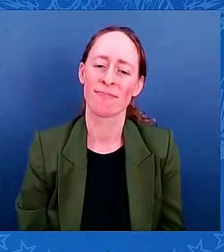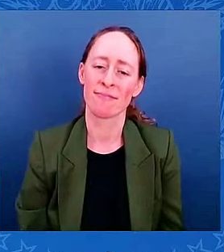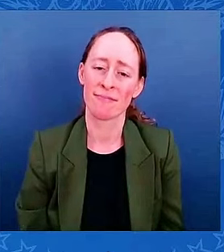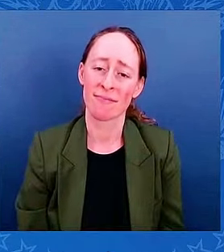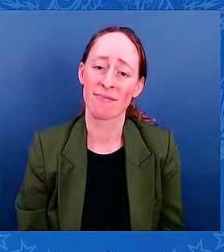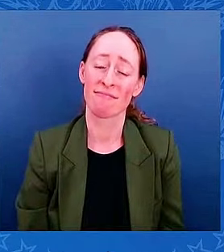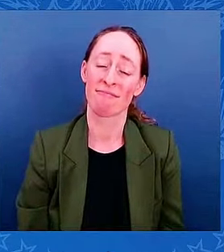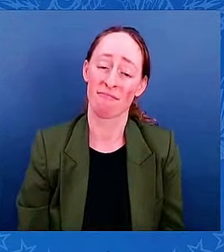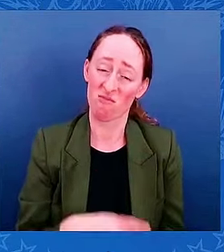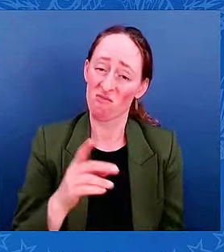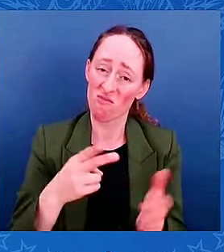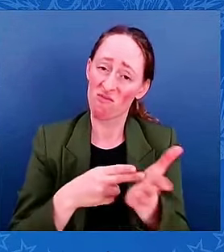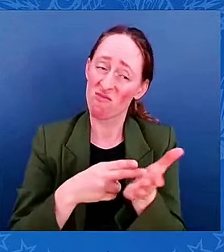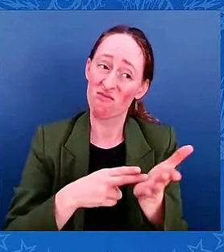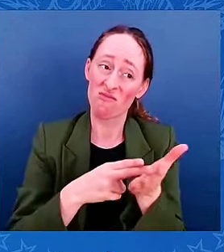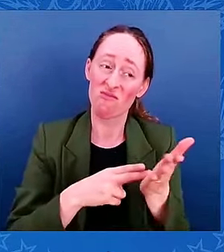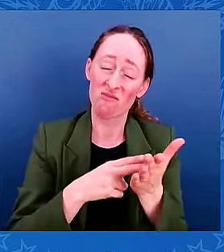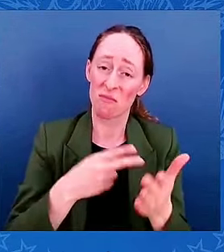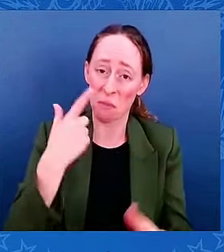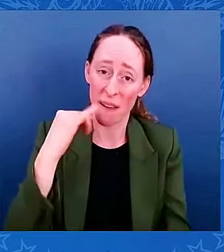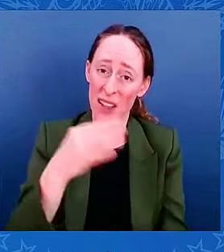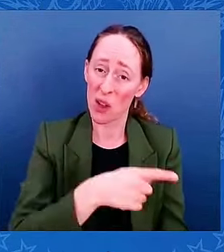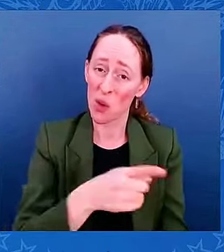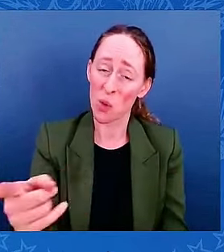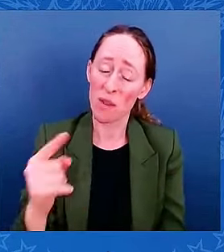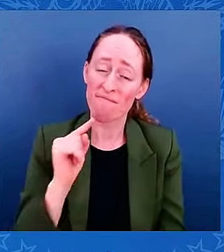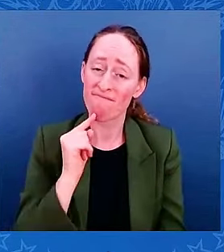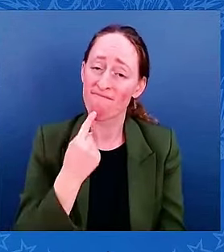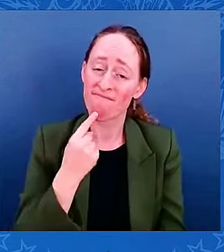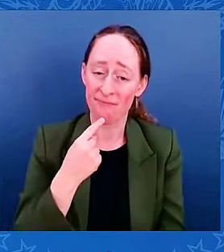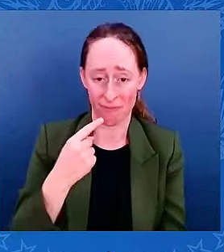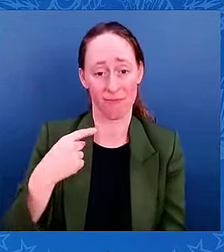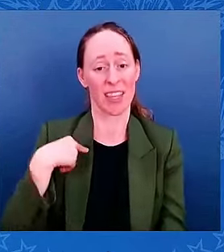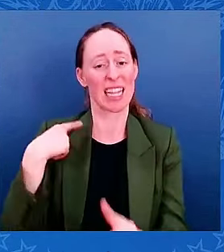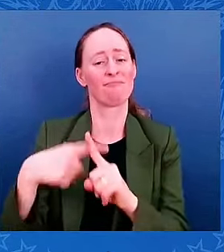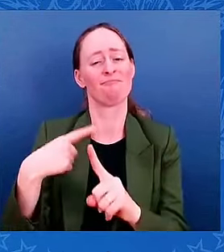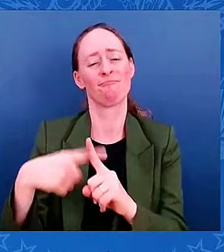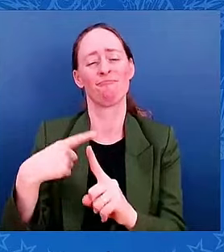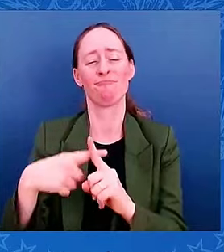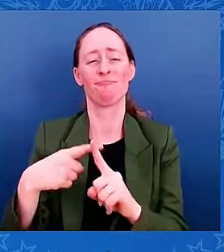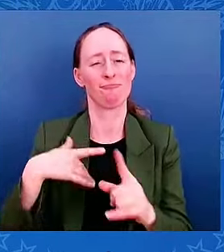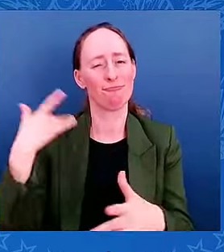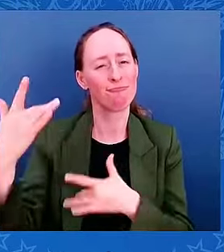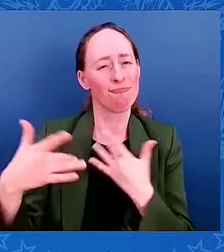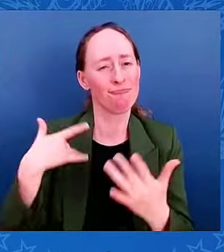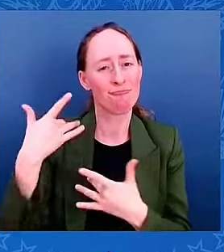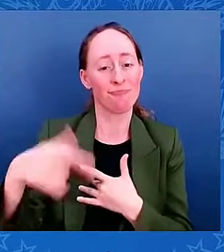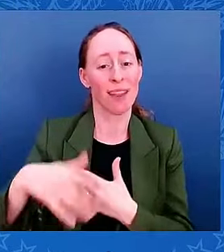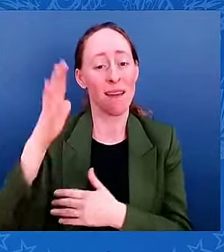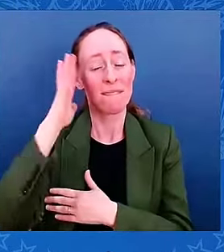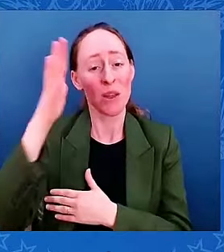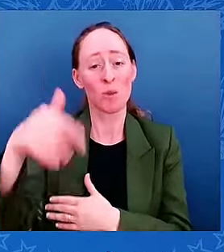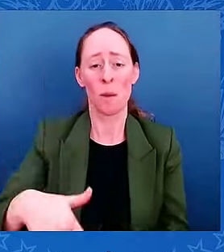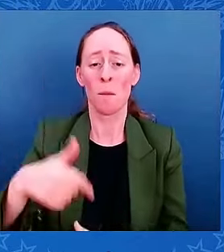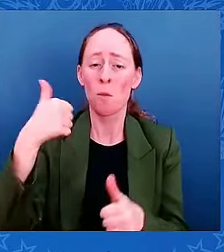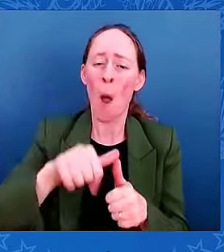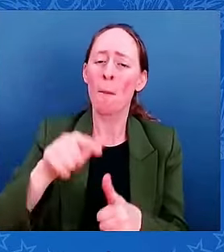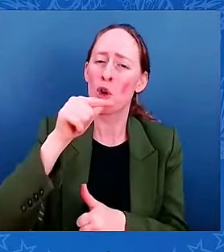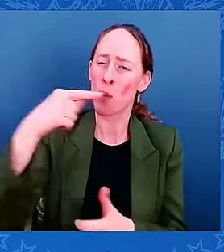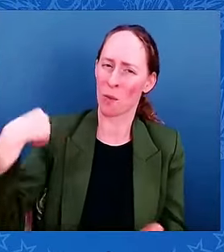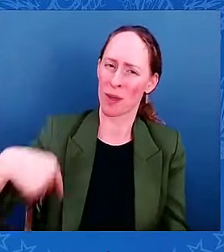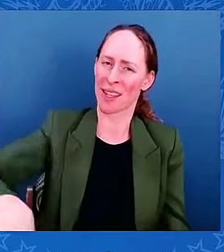I've never been more optimistic about America's future. We just have to remember who we are. We're the United States of